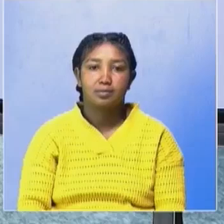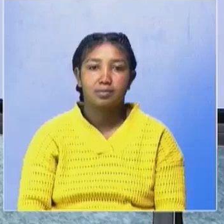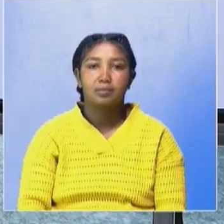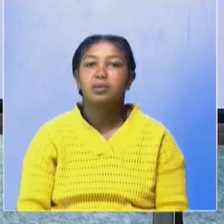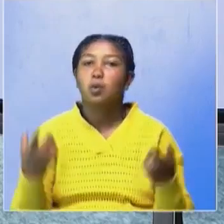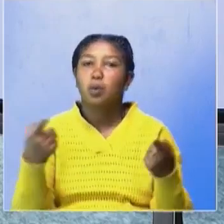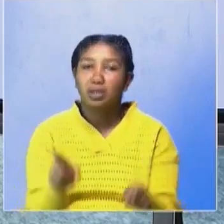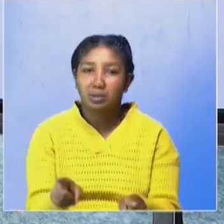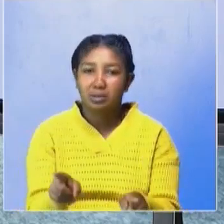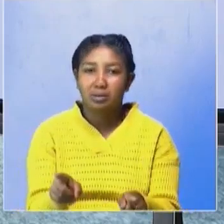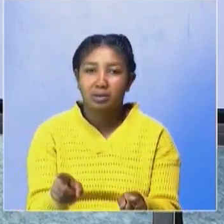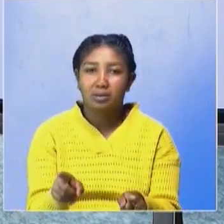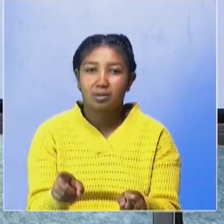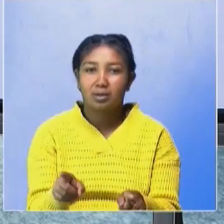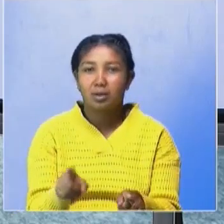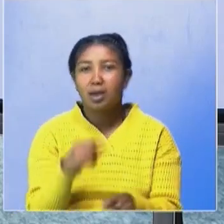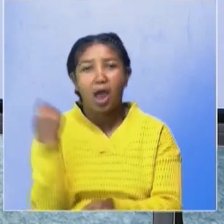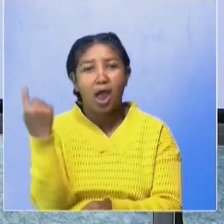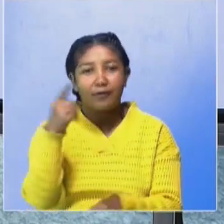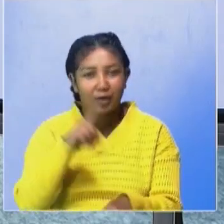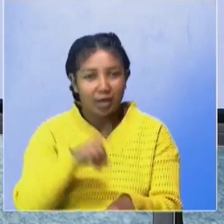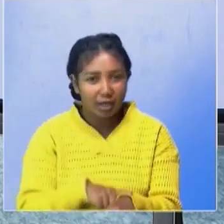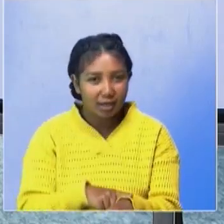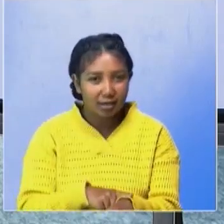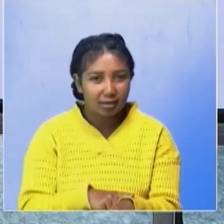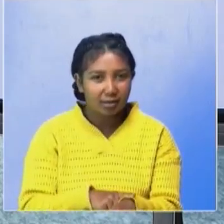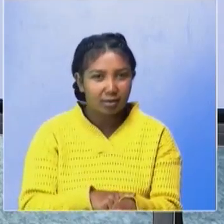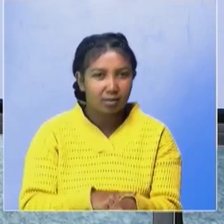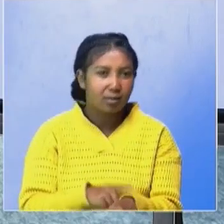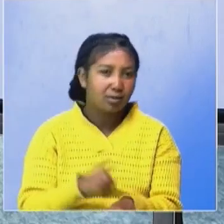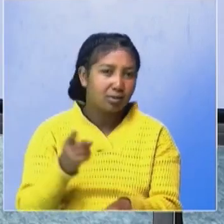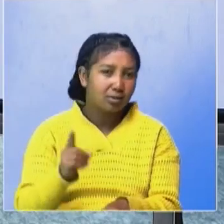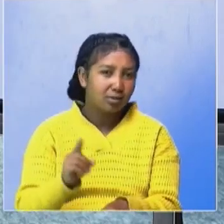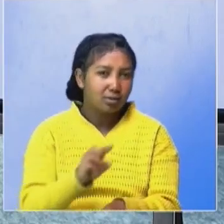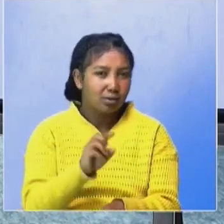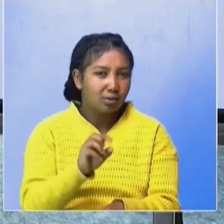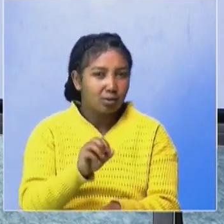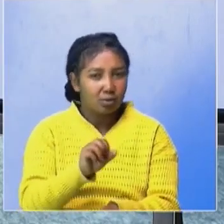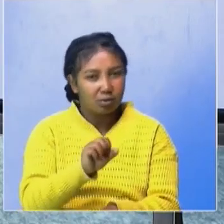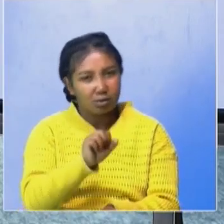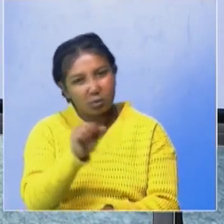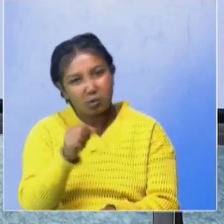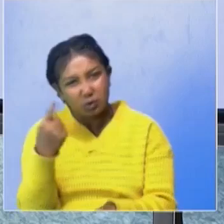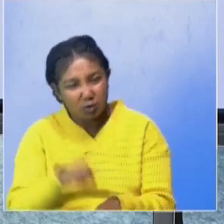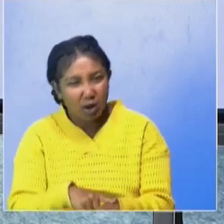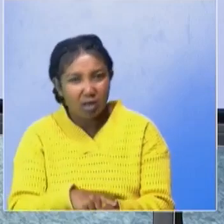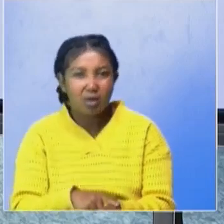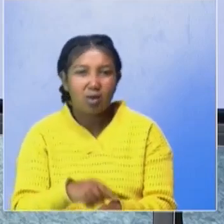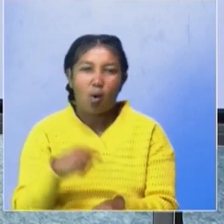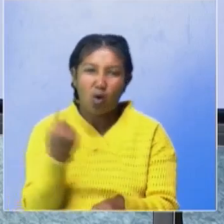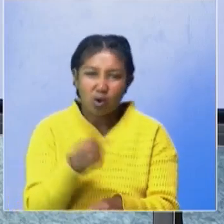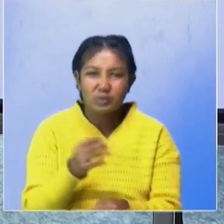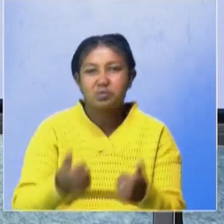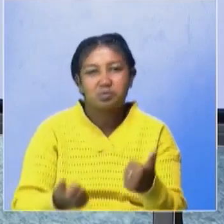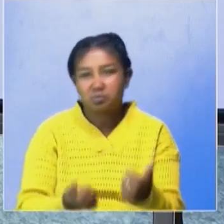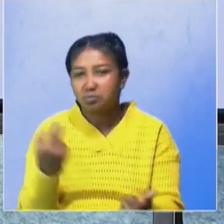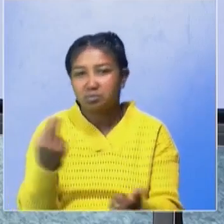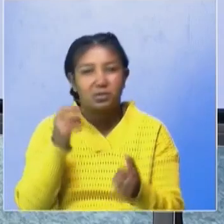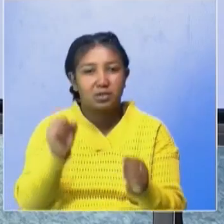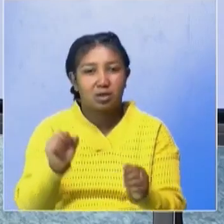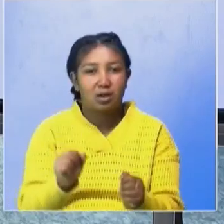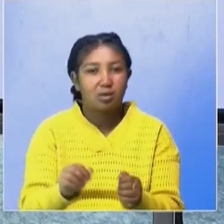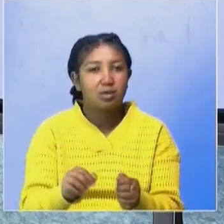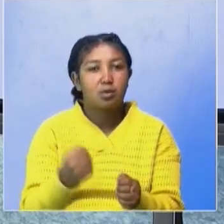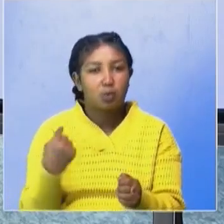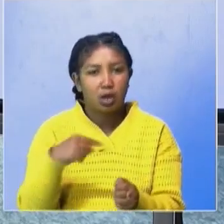When? Every weekend? Usually, always, we can use